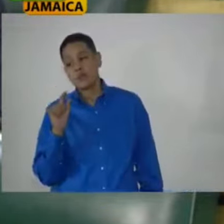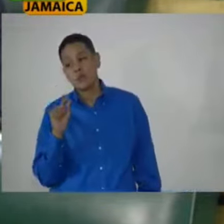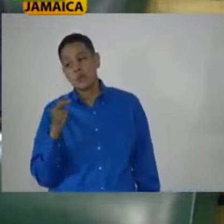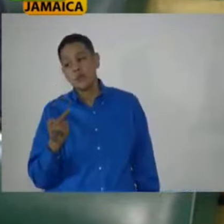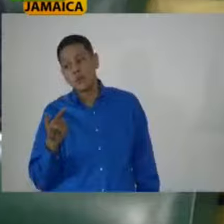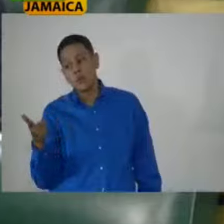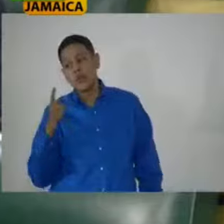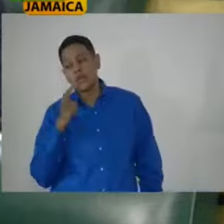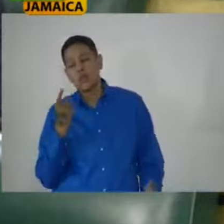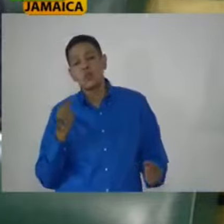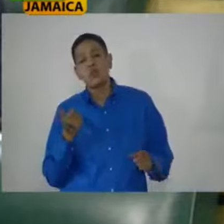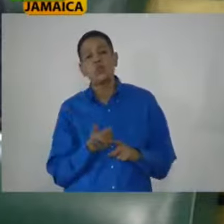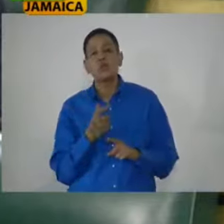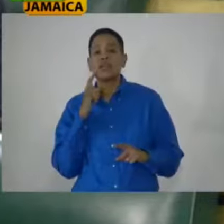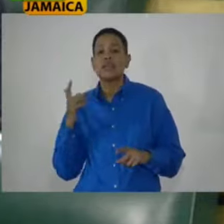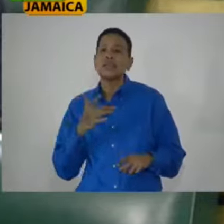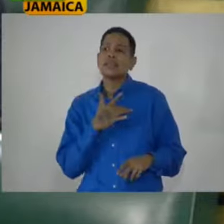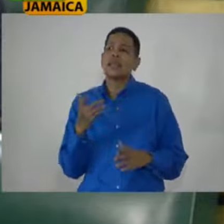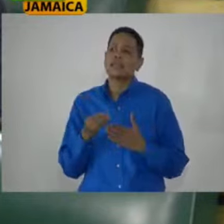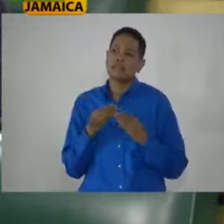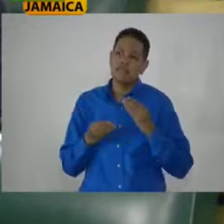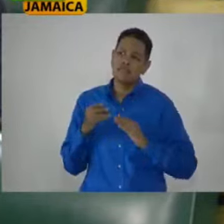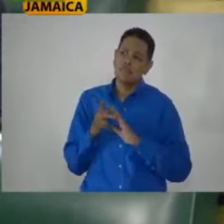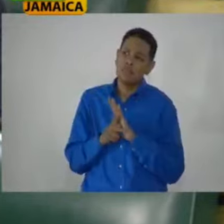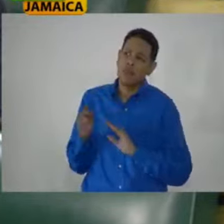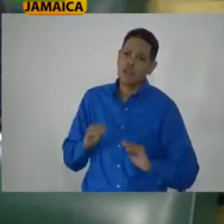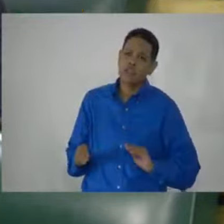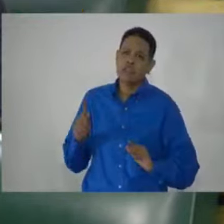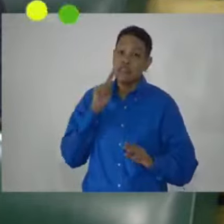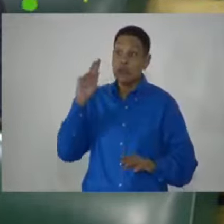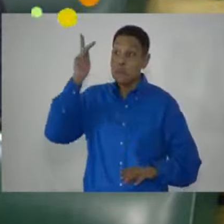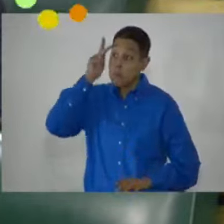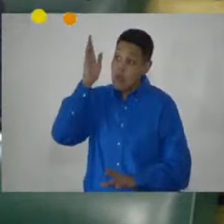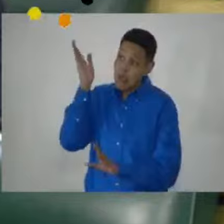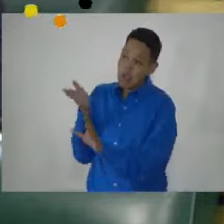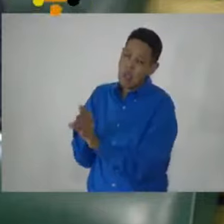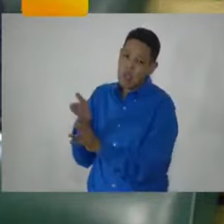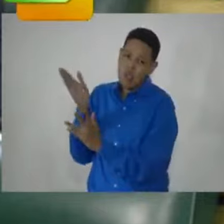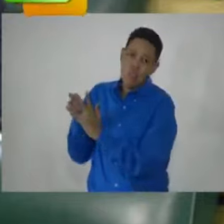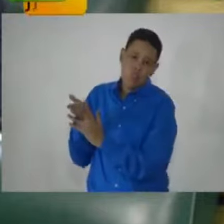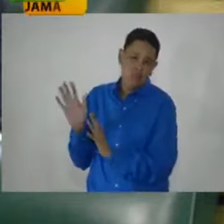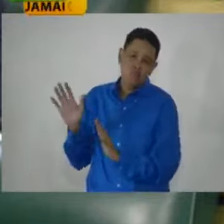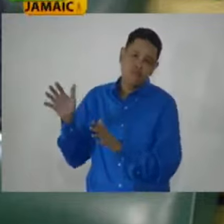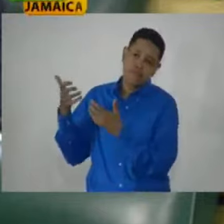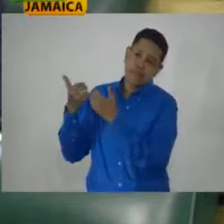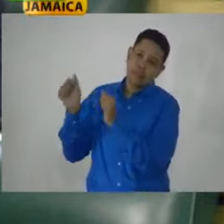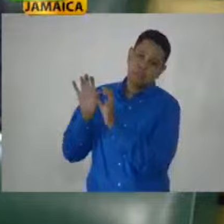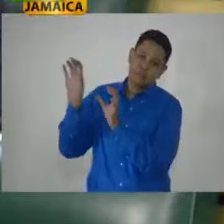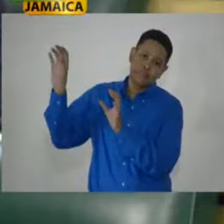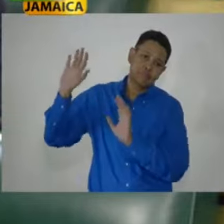It conducts the very sensitive monetary policy free of political interference.